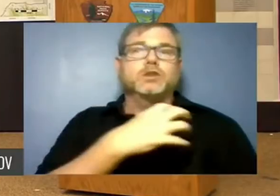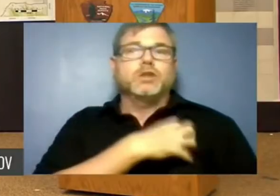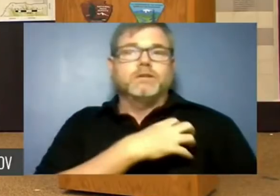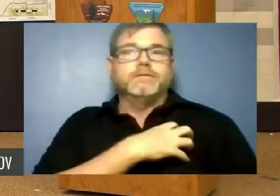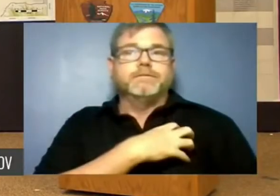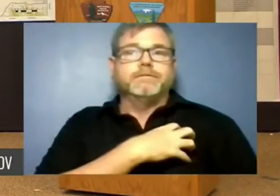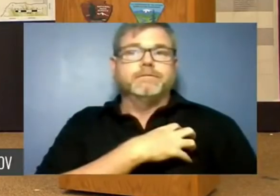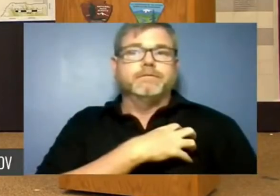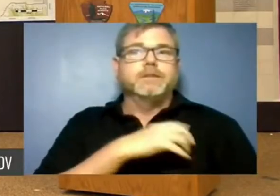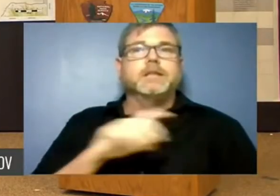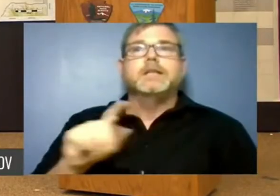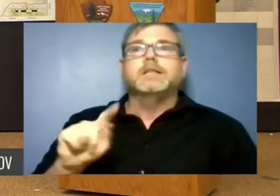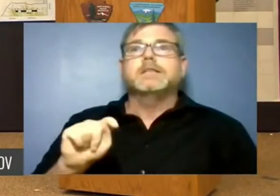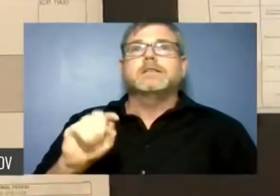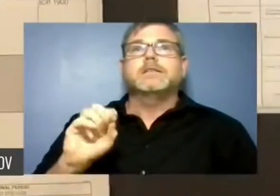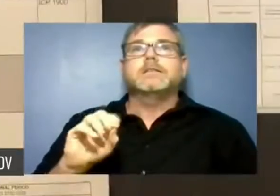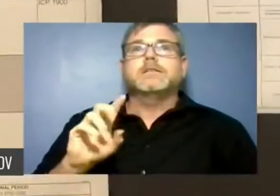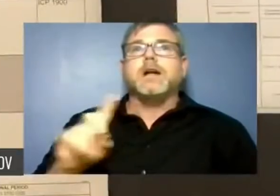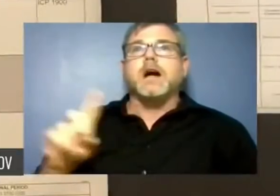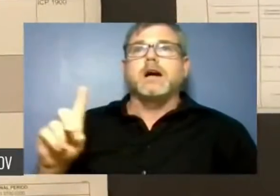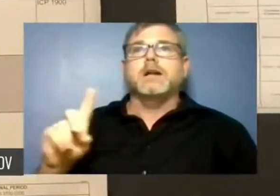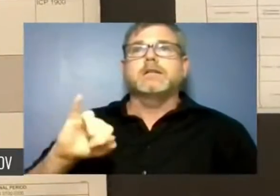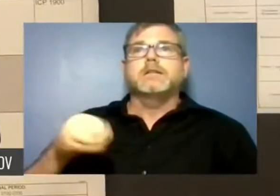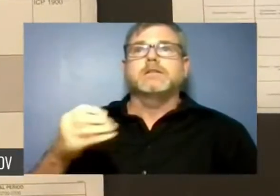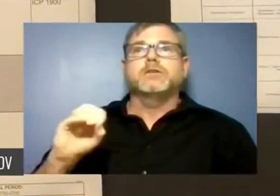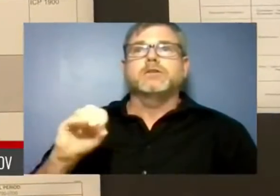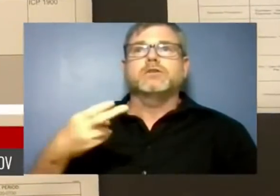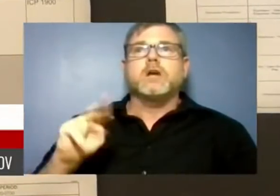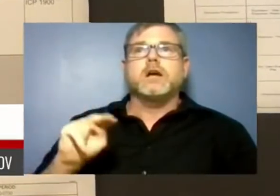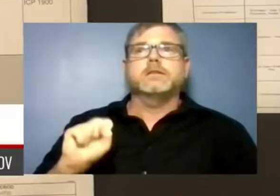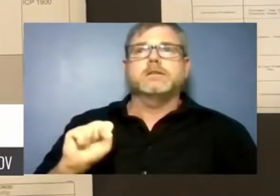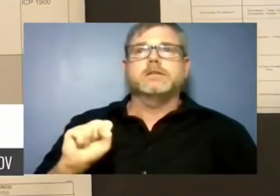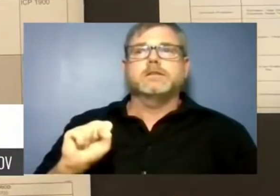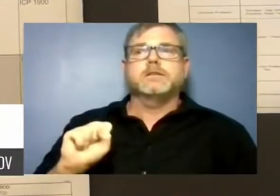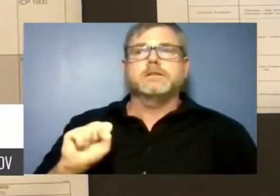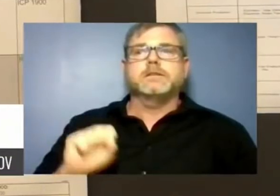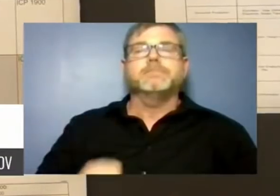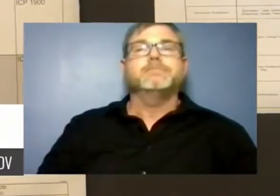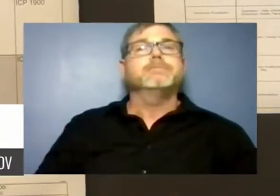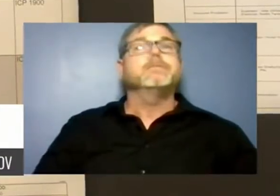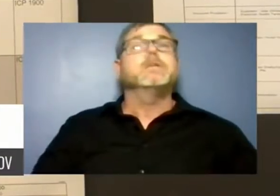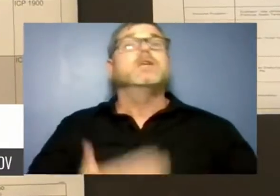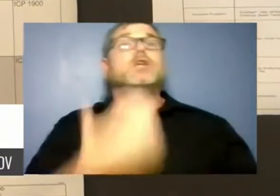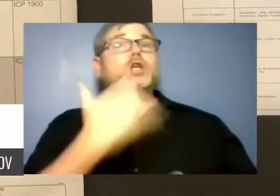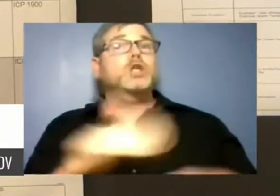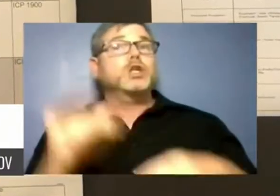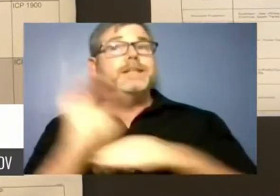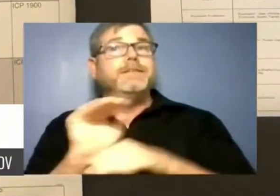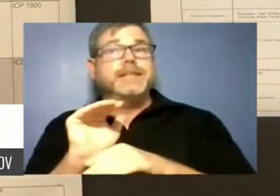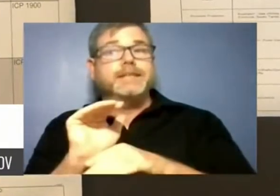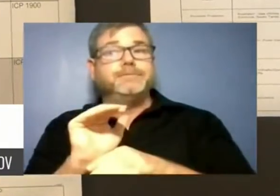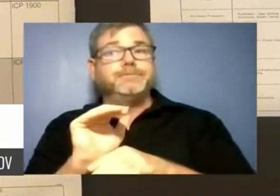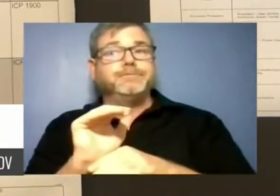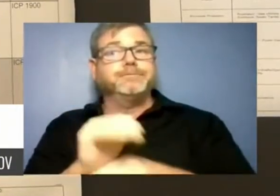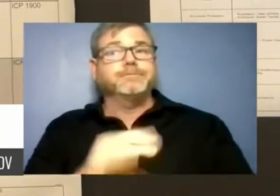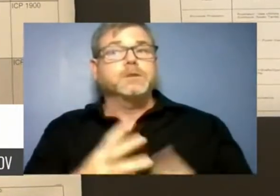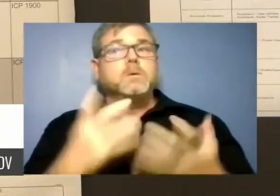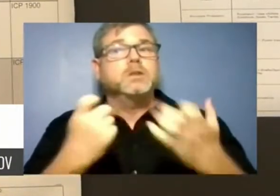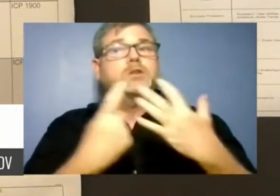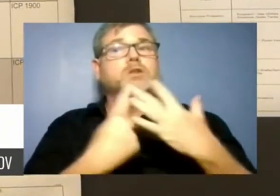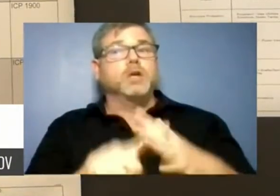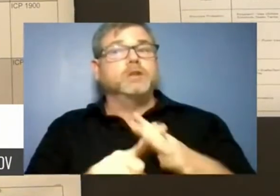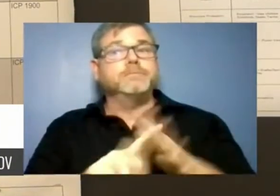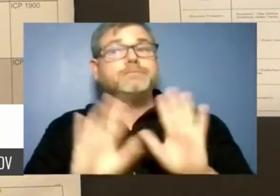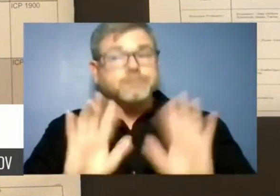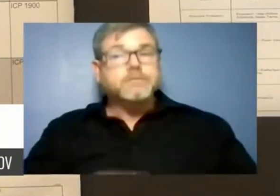Good evening. I'm Plumas County Sheriff Todd Johns. Starting off, there were a number of changes yesterday in our evacuation